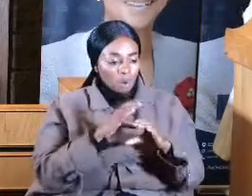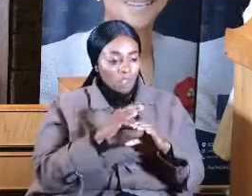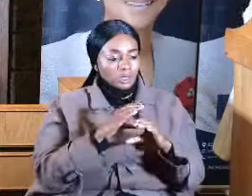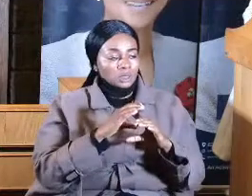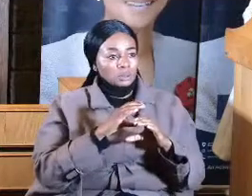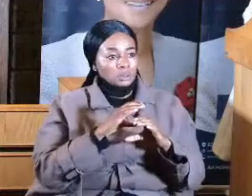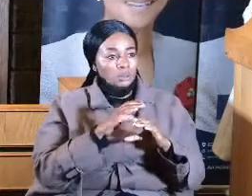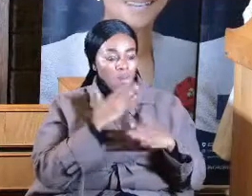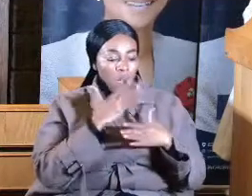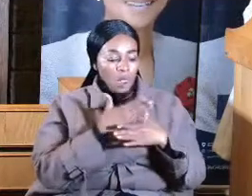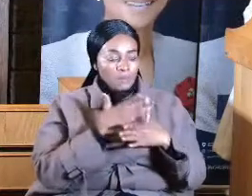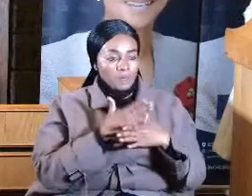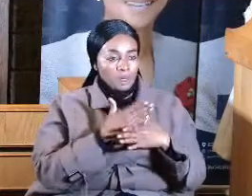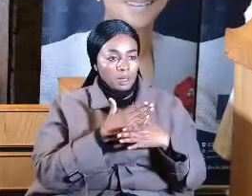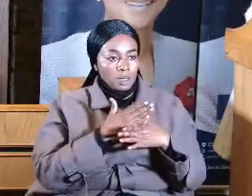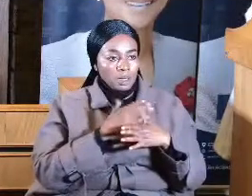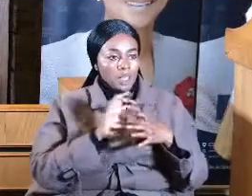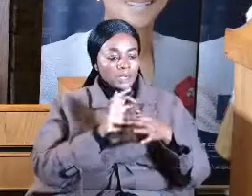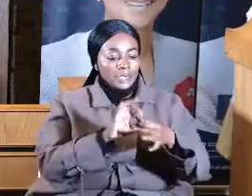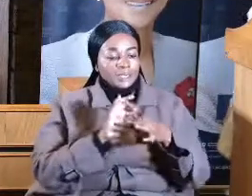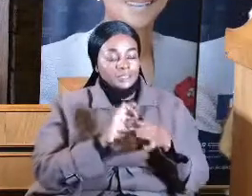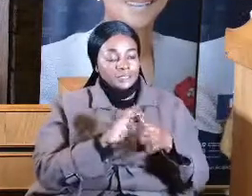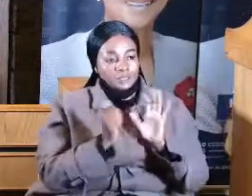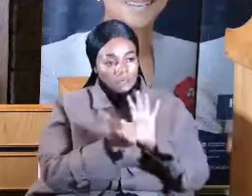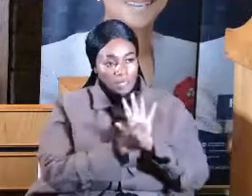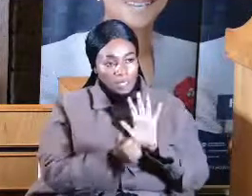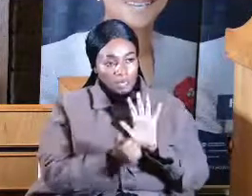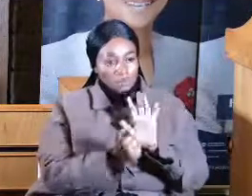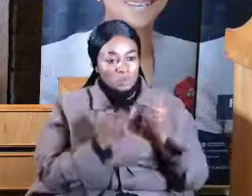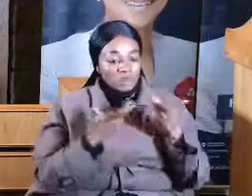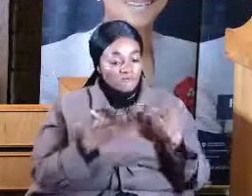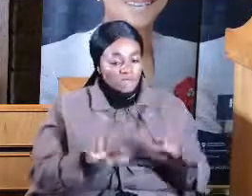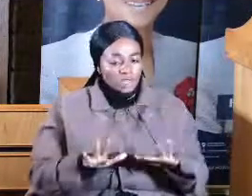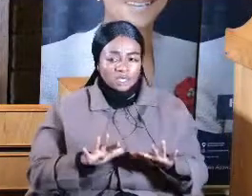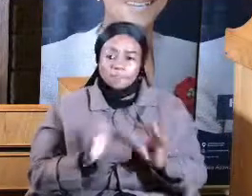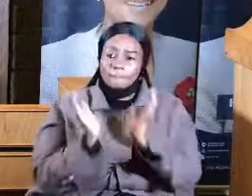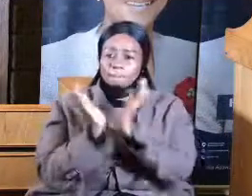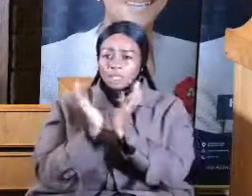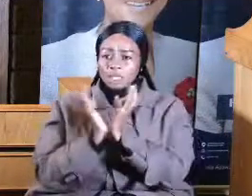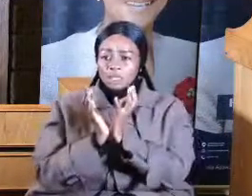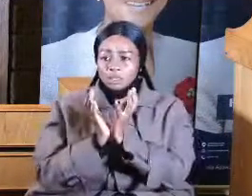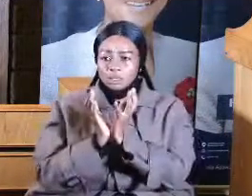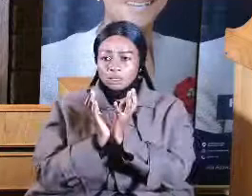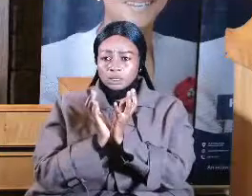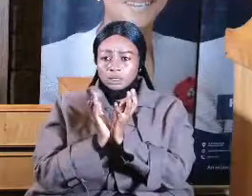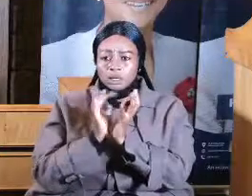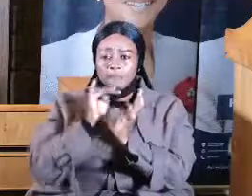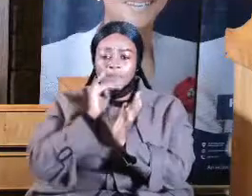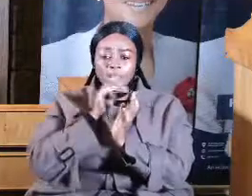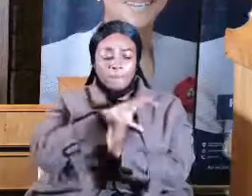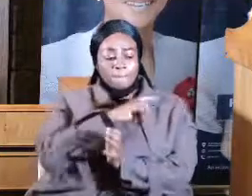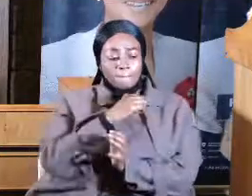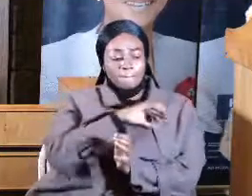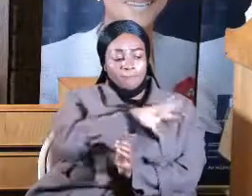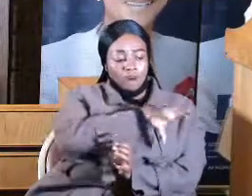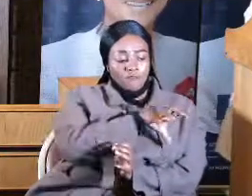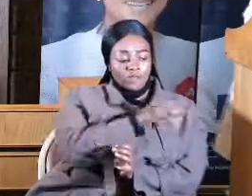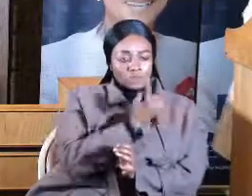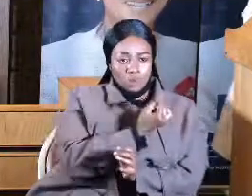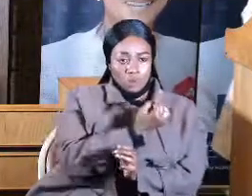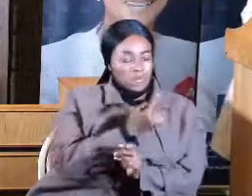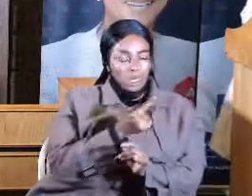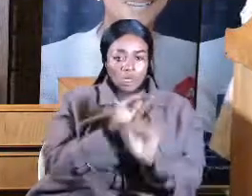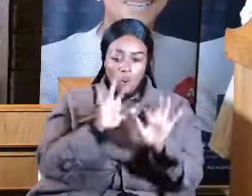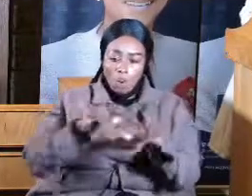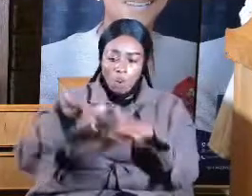Act. We have had a number of meetings, not only as the province, but the parliament, with